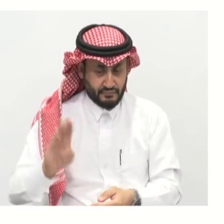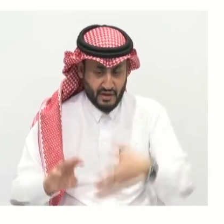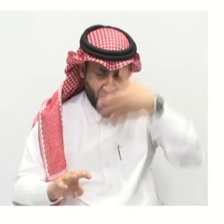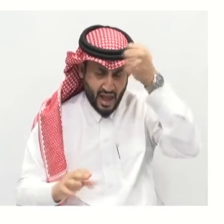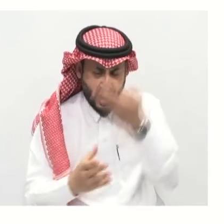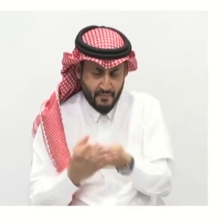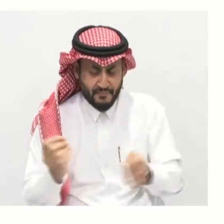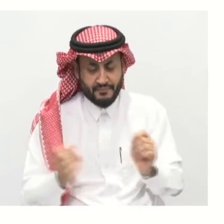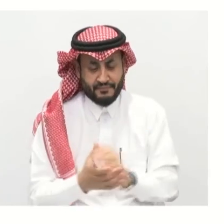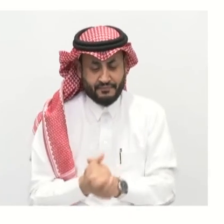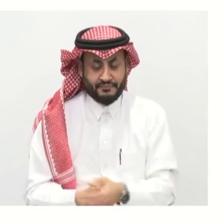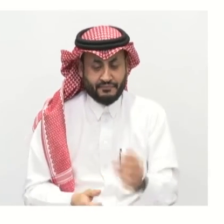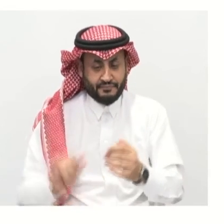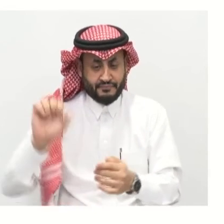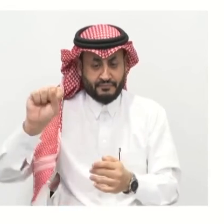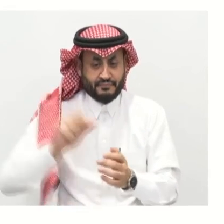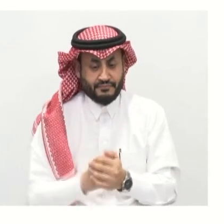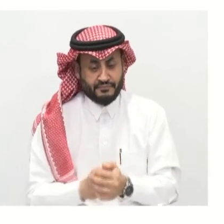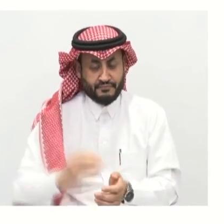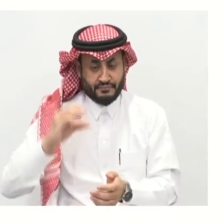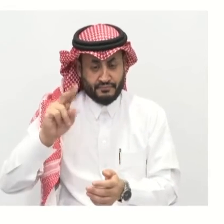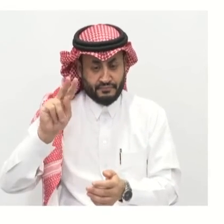is cute.